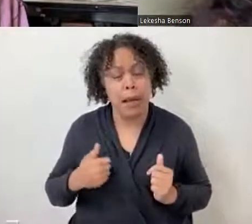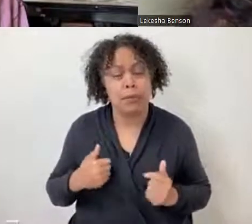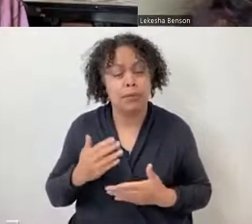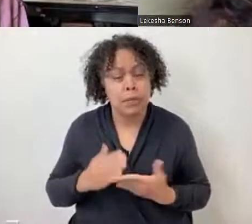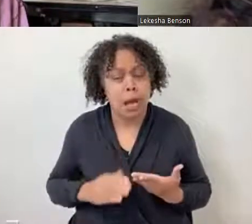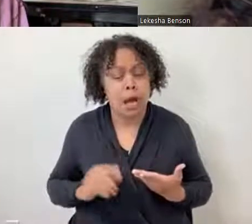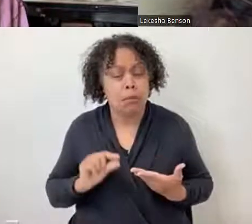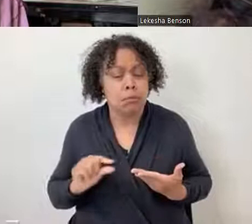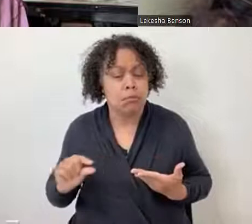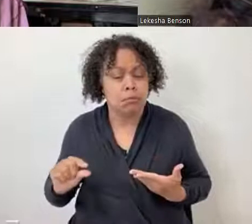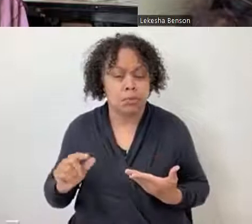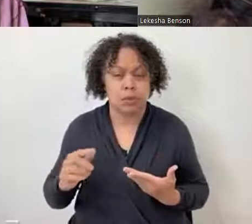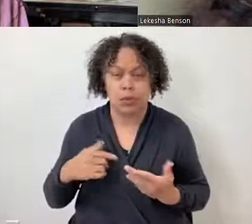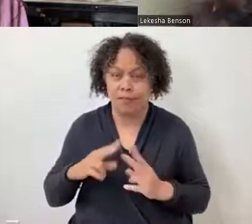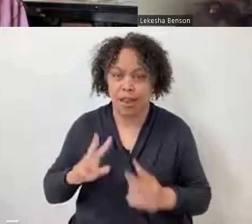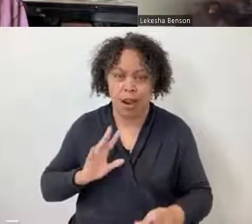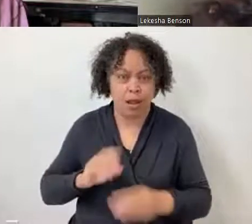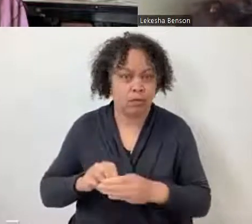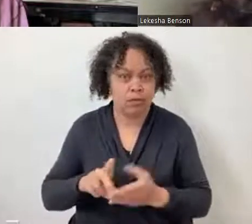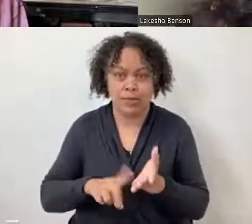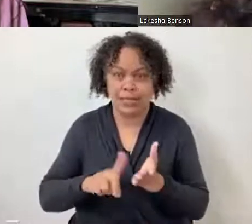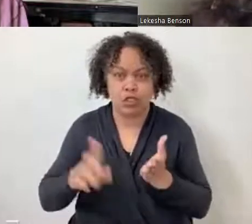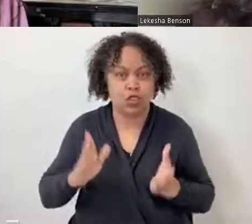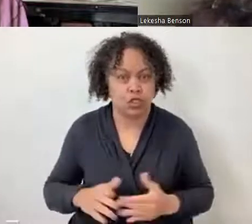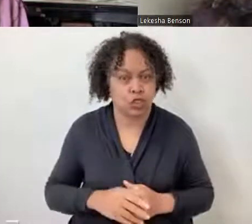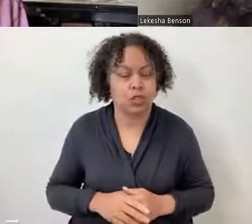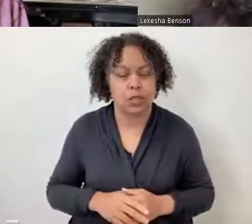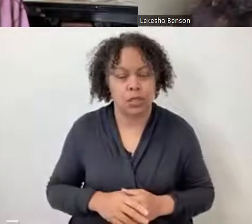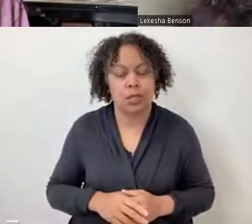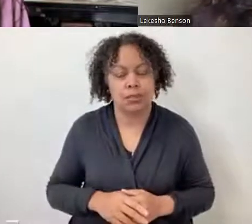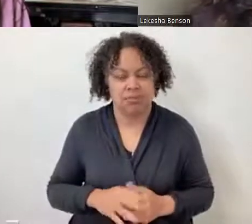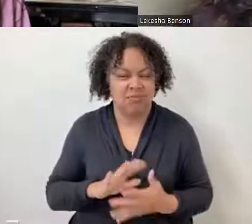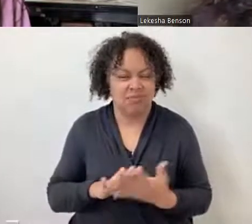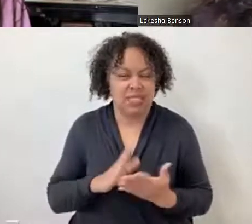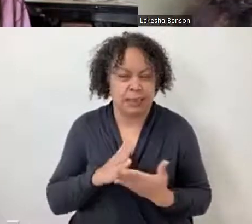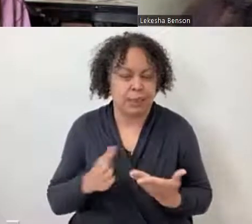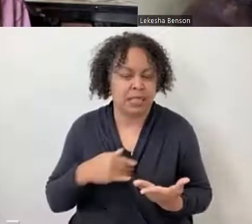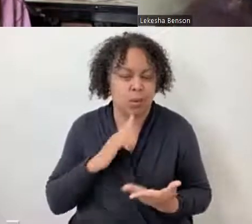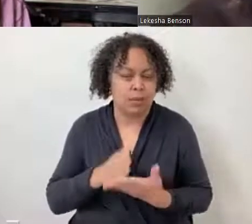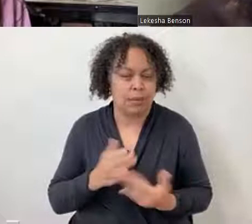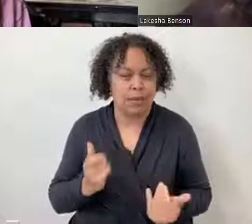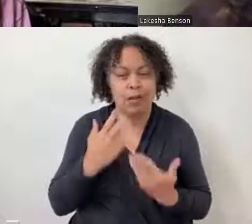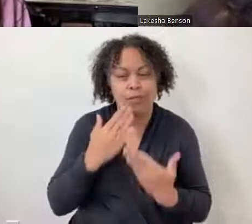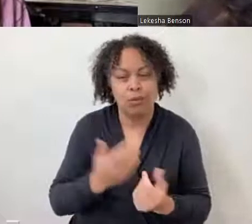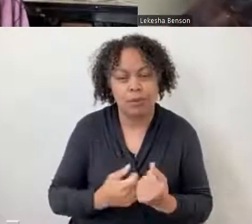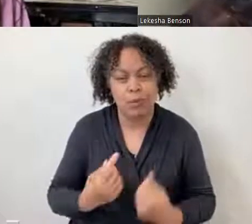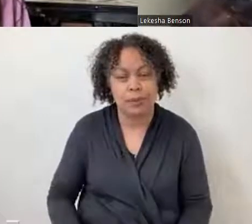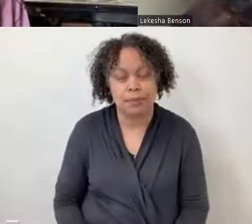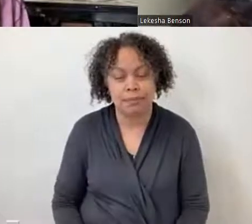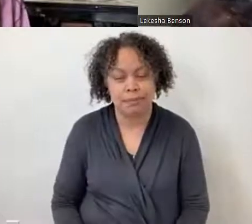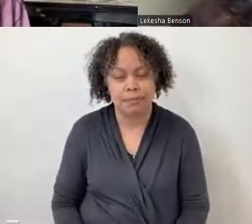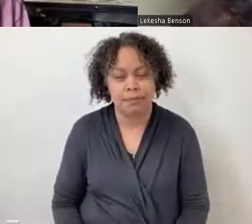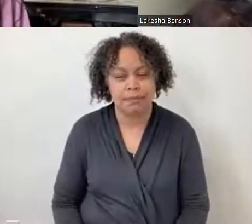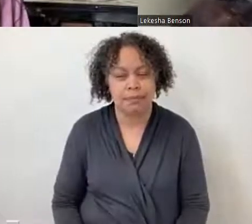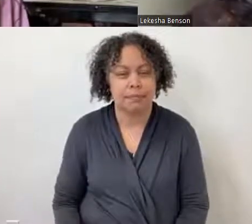we're highly engaged researchers. These are some of the things. So I'll stop there, but thank you, everyone.